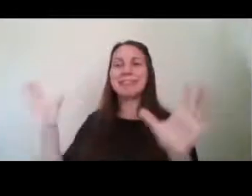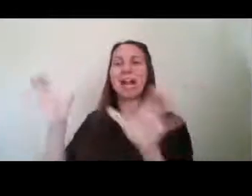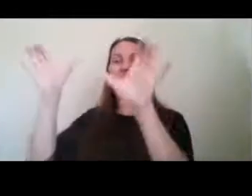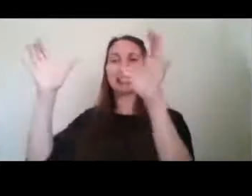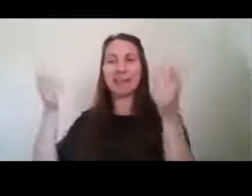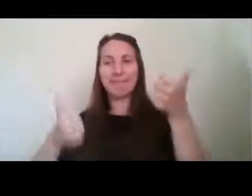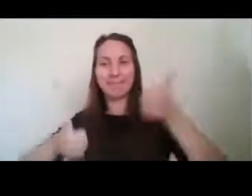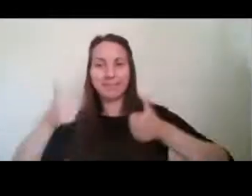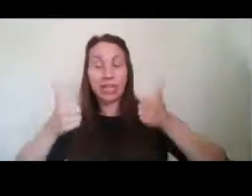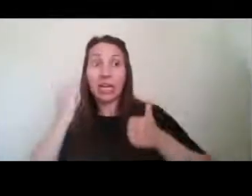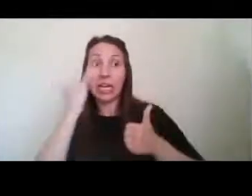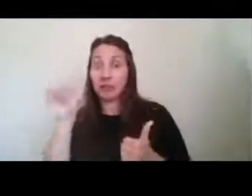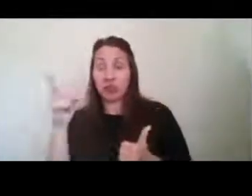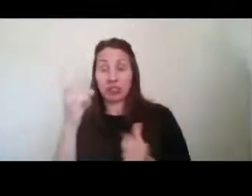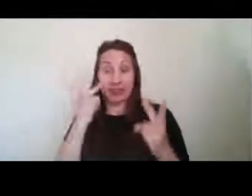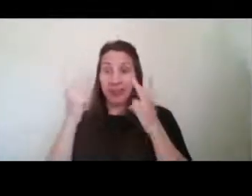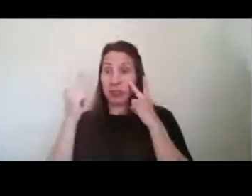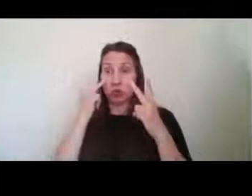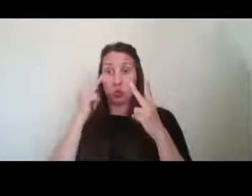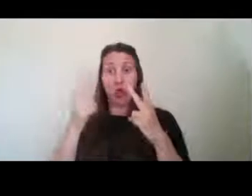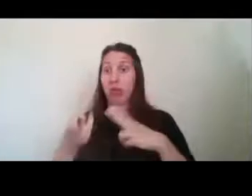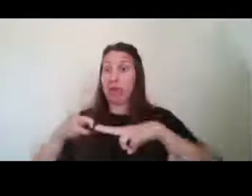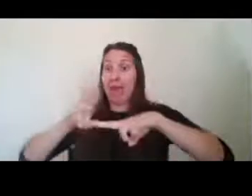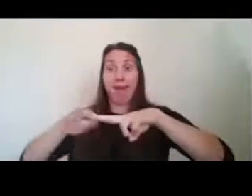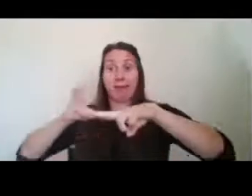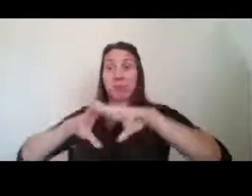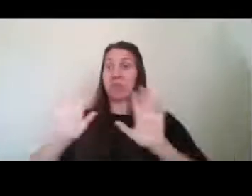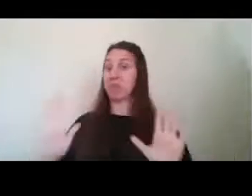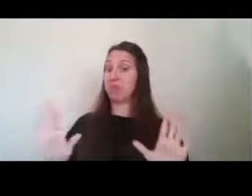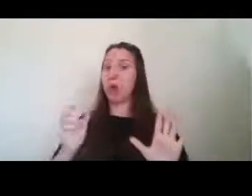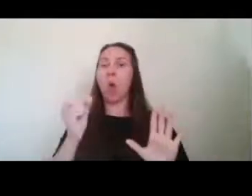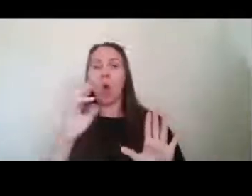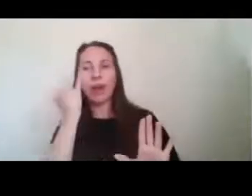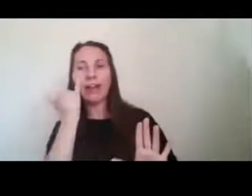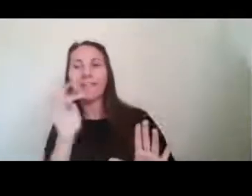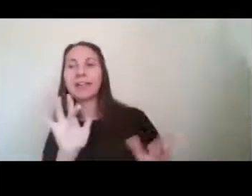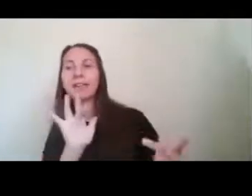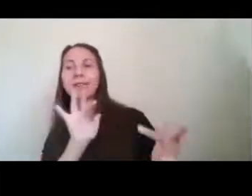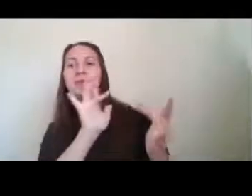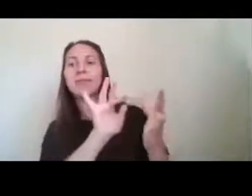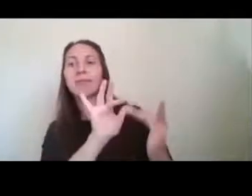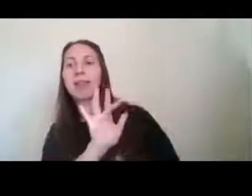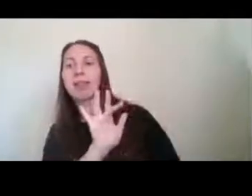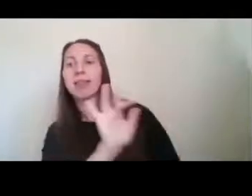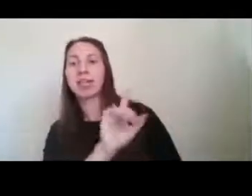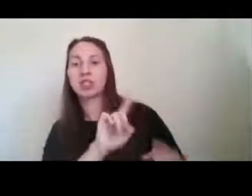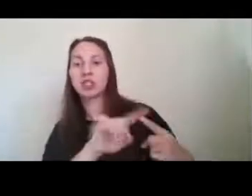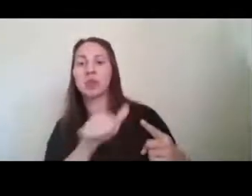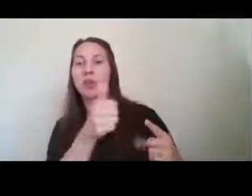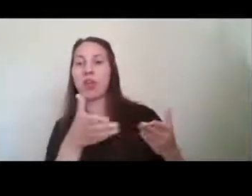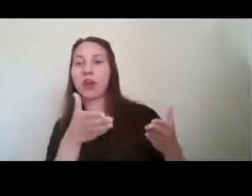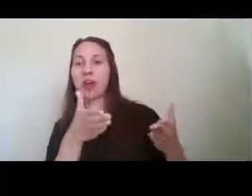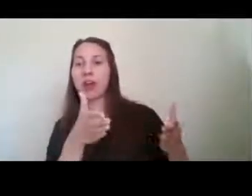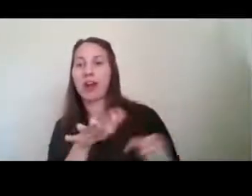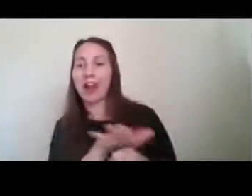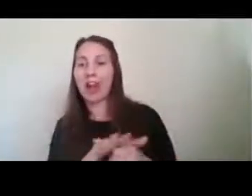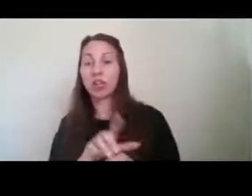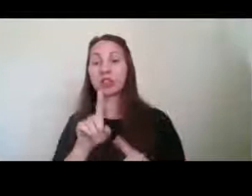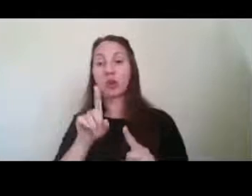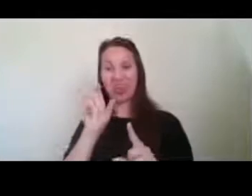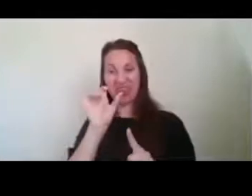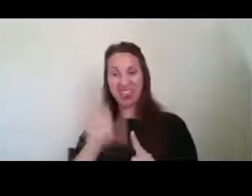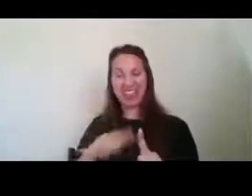visual enhancement or if it links to other areas. On my slide here, I have an image of my synagogue in Hamden,